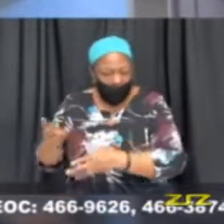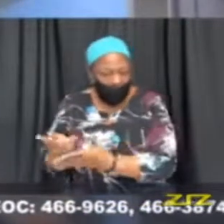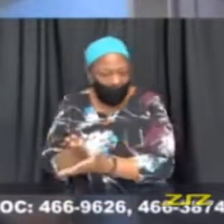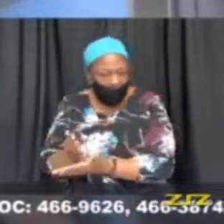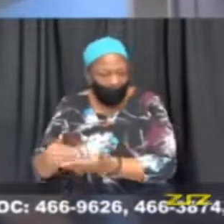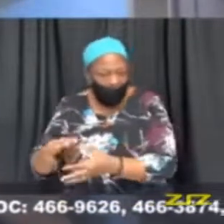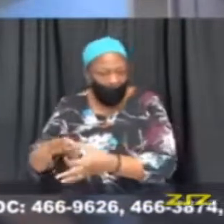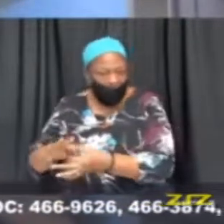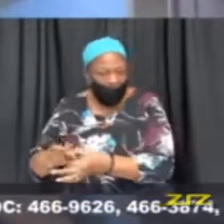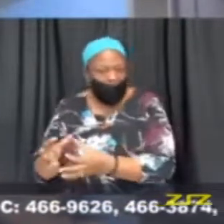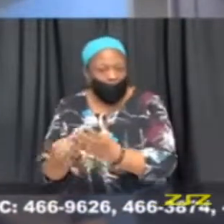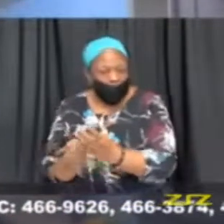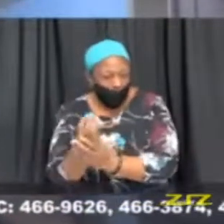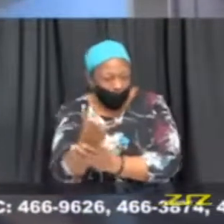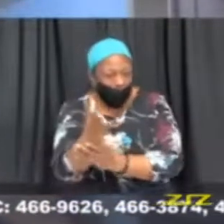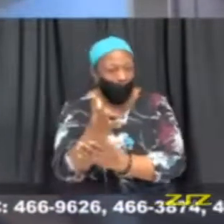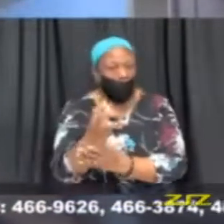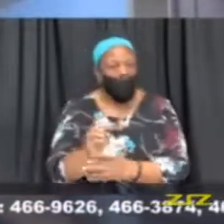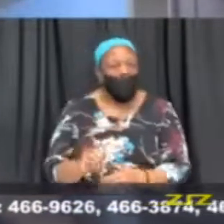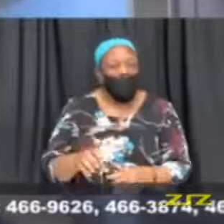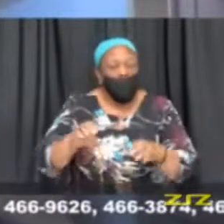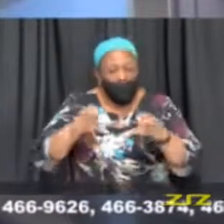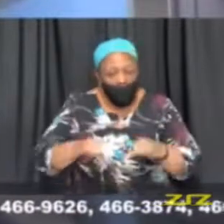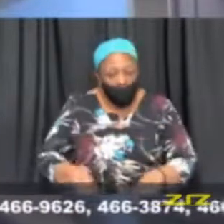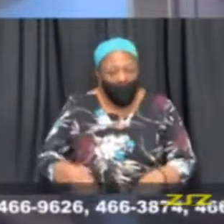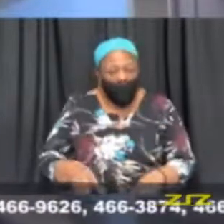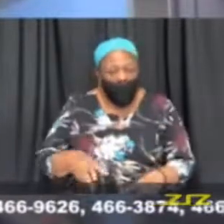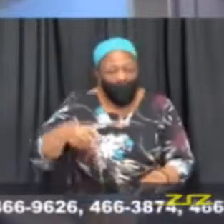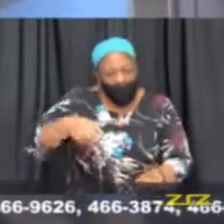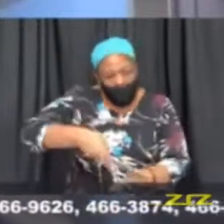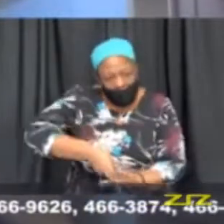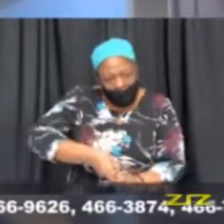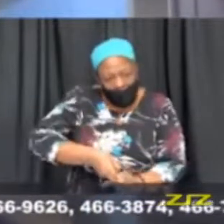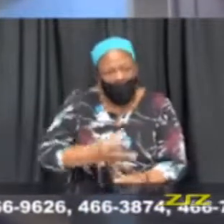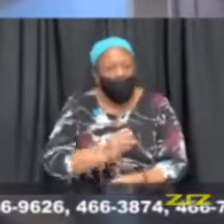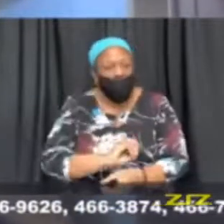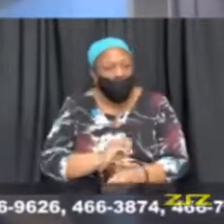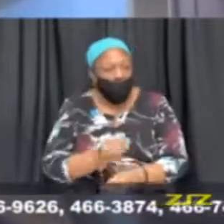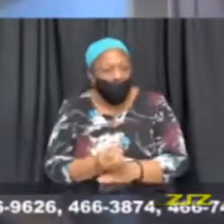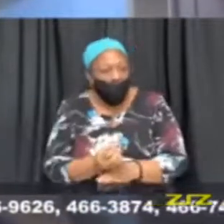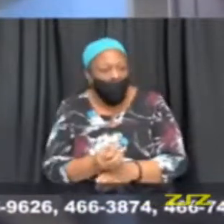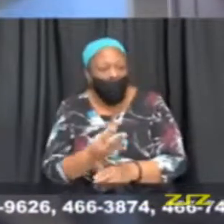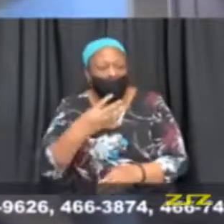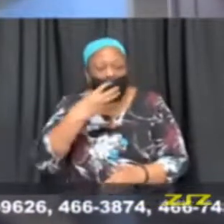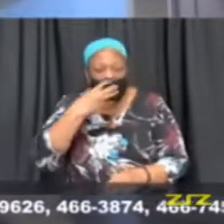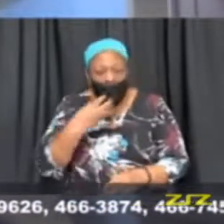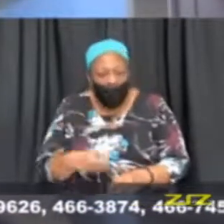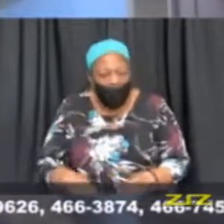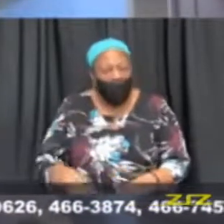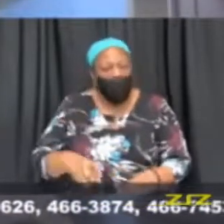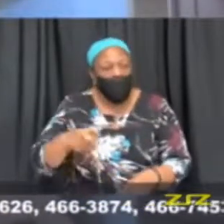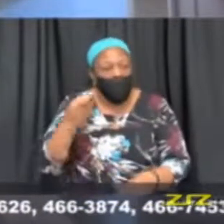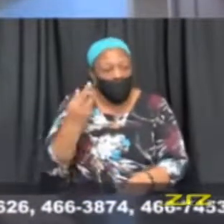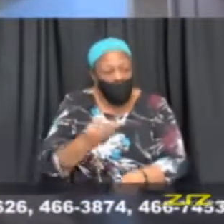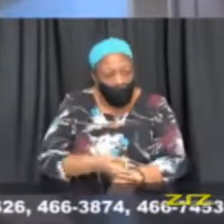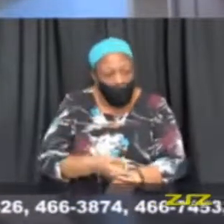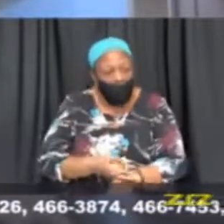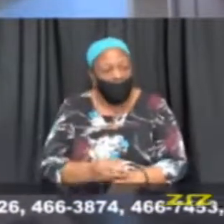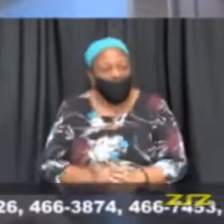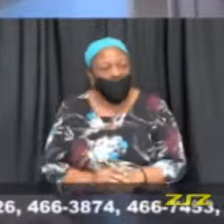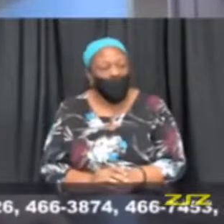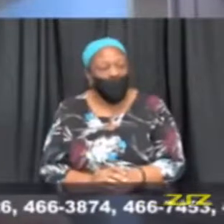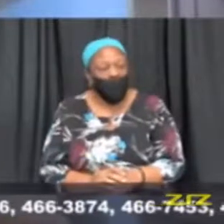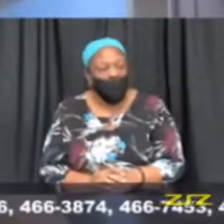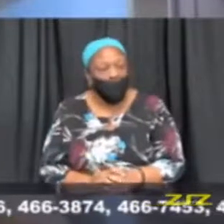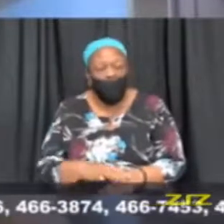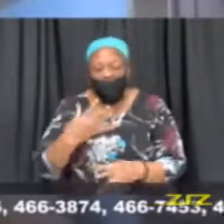fluids, and this could be either magma or gas, rise or beneath the volcano, it causes the